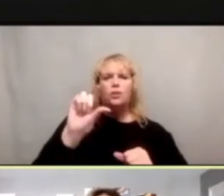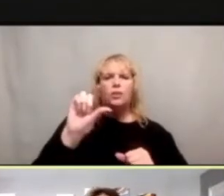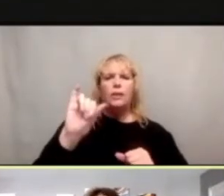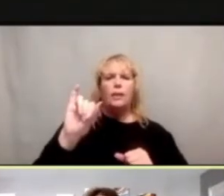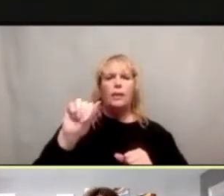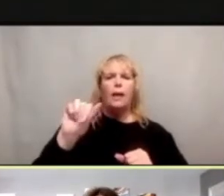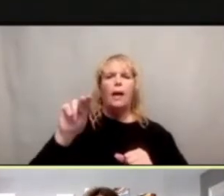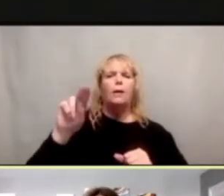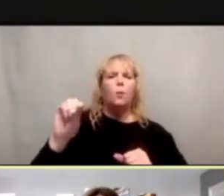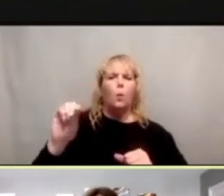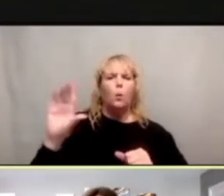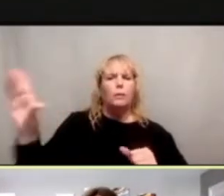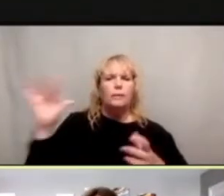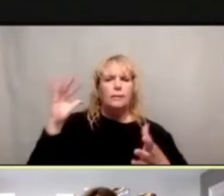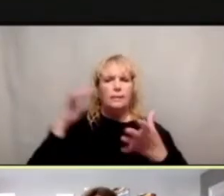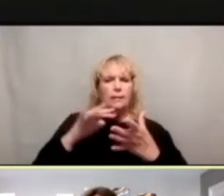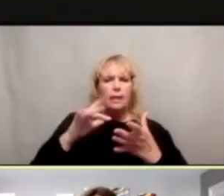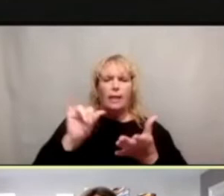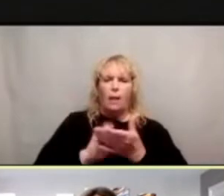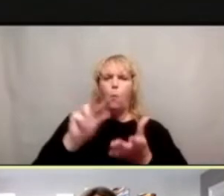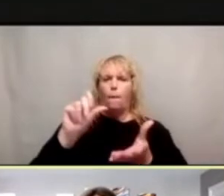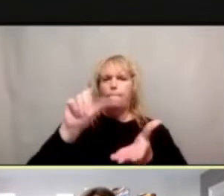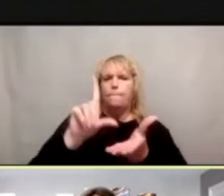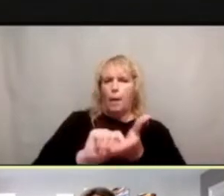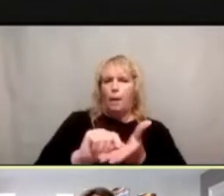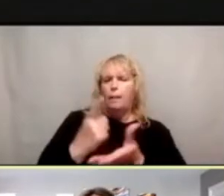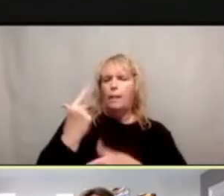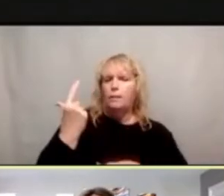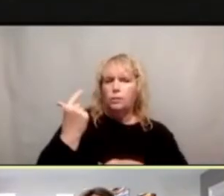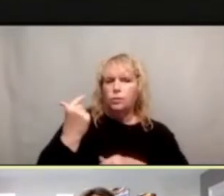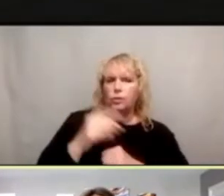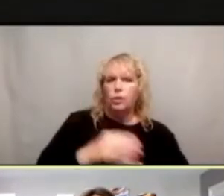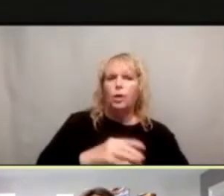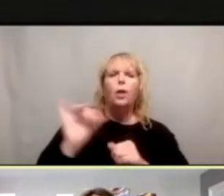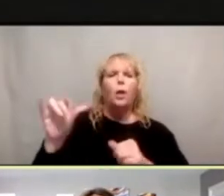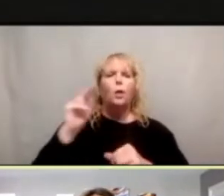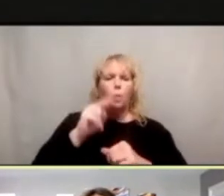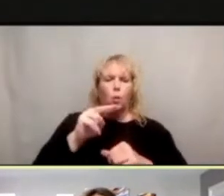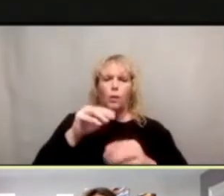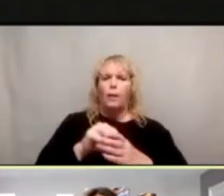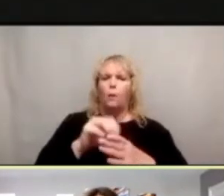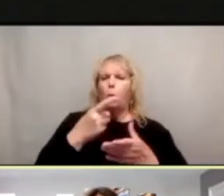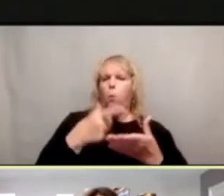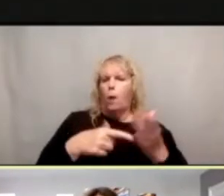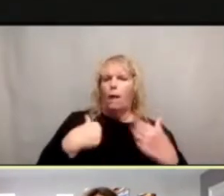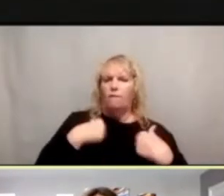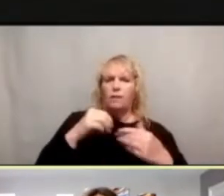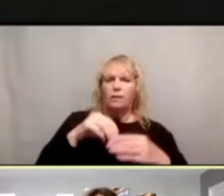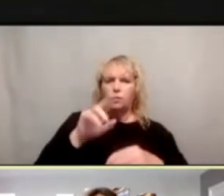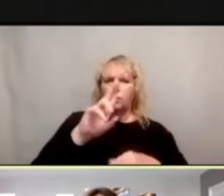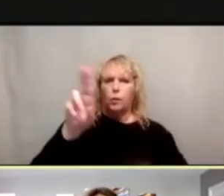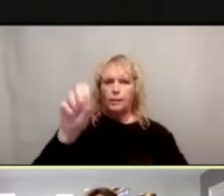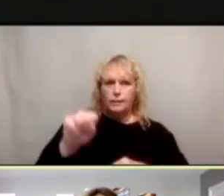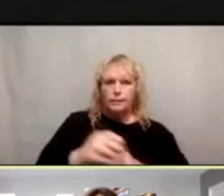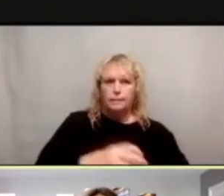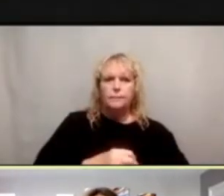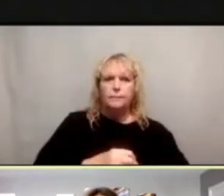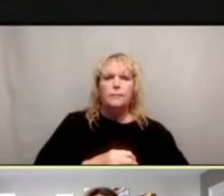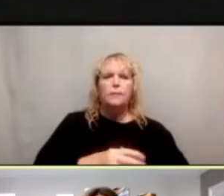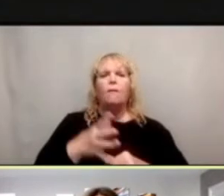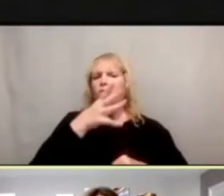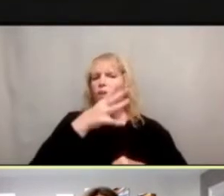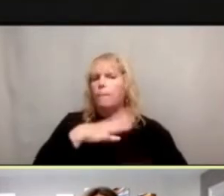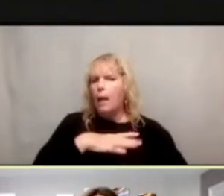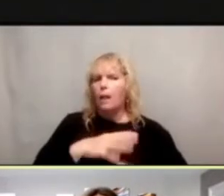year looked at the frequencies and disparities of ACEs in the US. And we see that females, persons